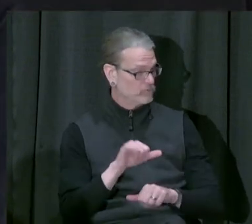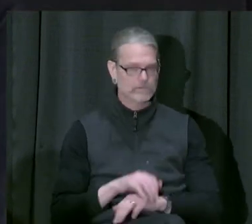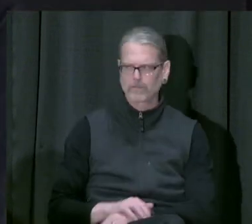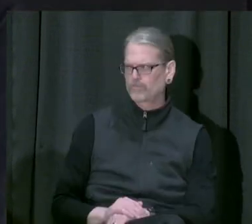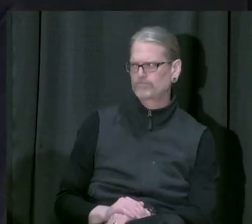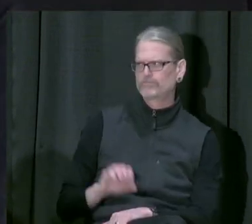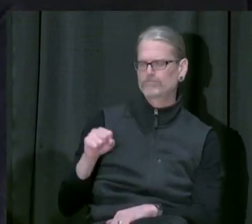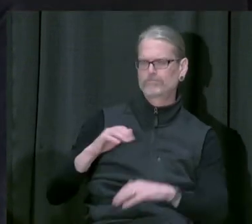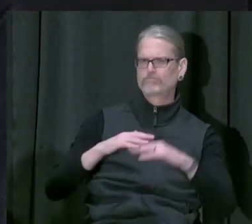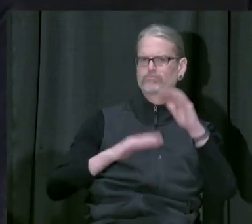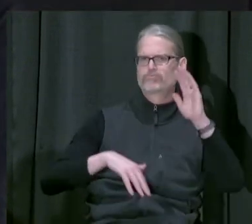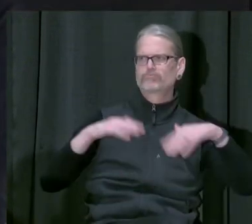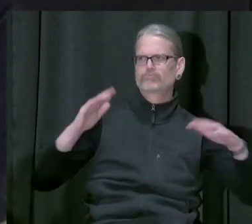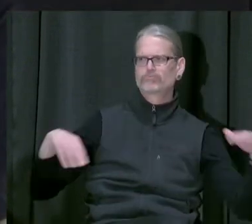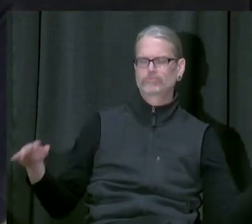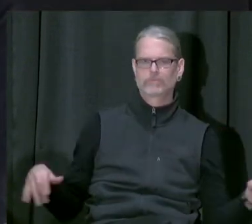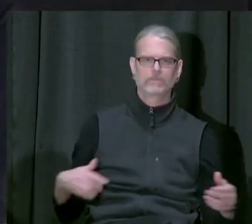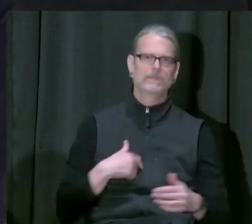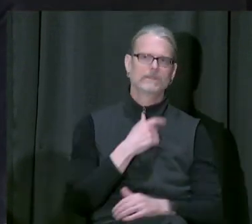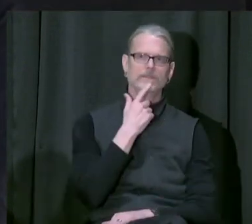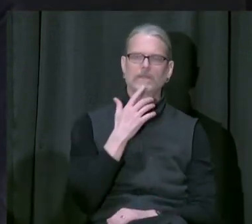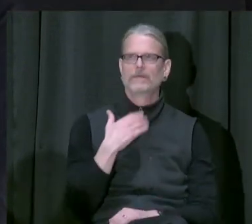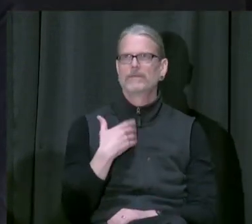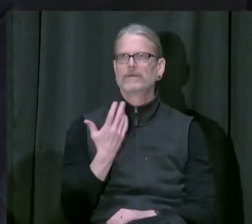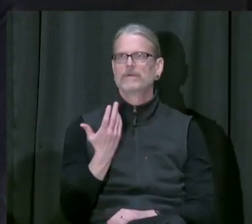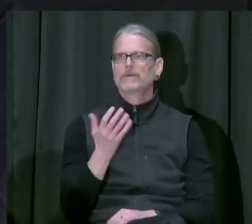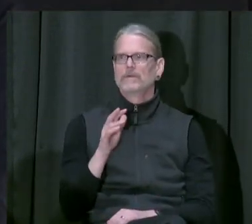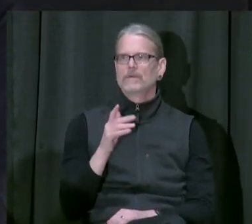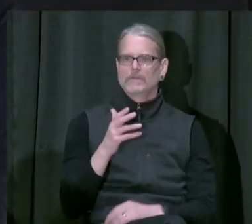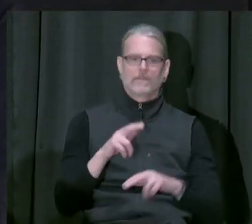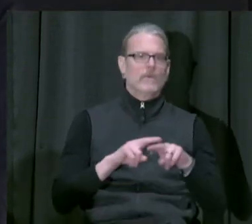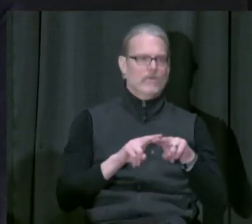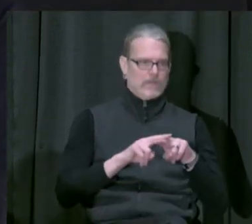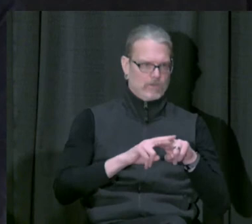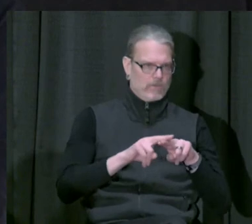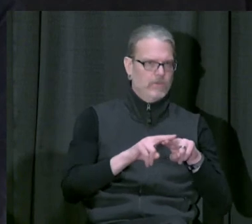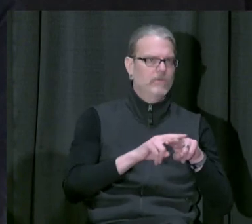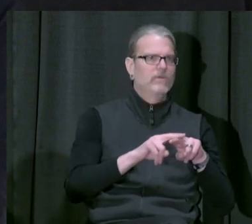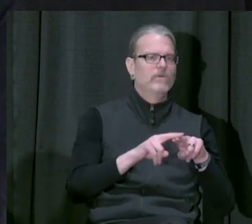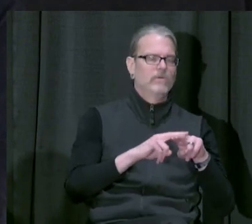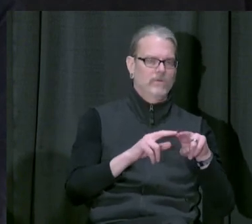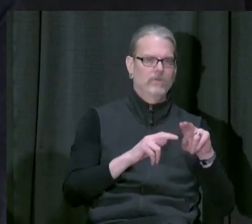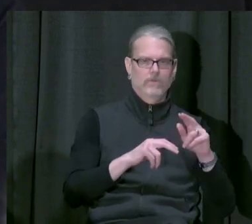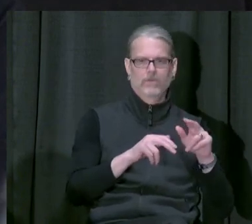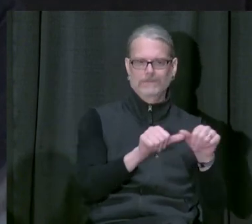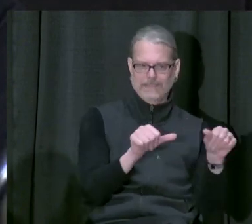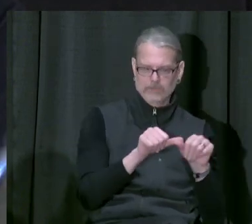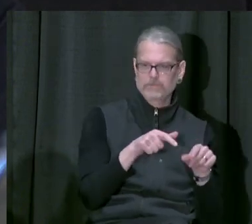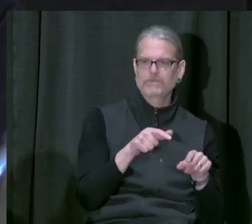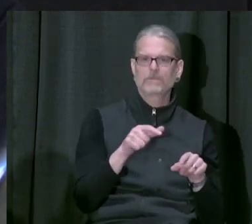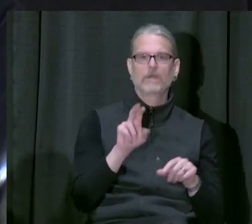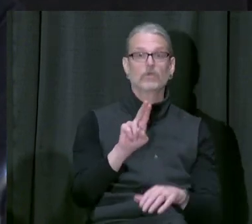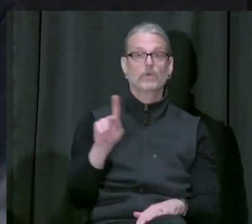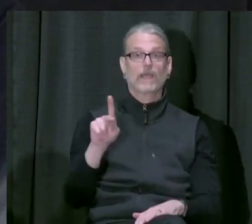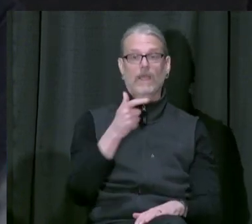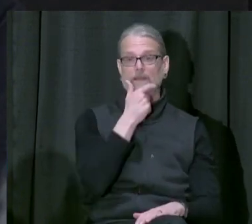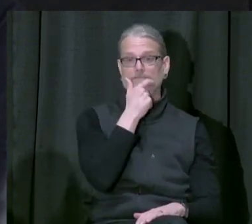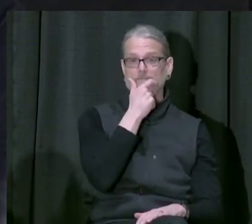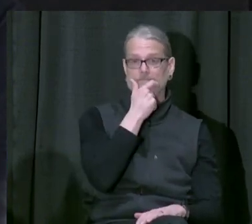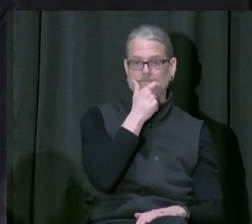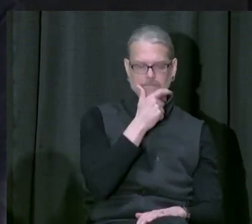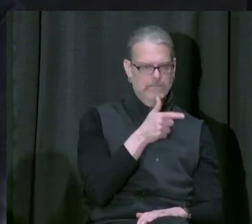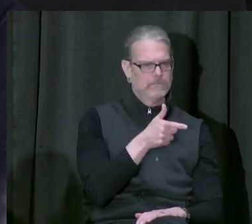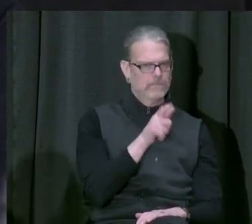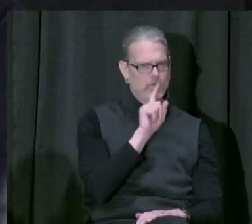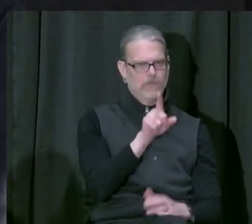wide variety. I'd say if we have a specialty, it's rail stations. The United Kingdom has really taken